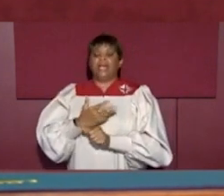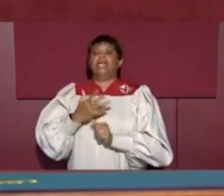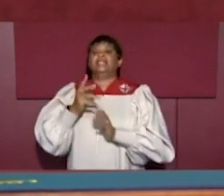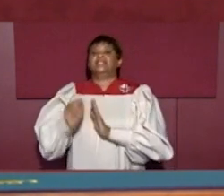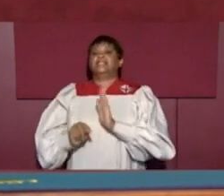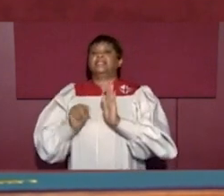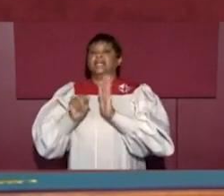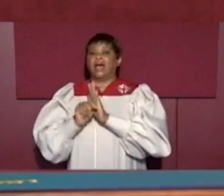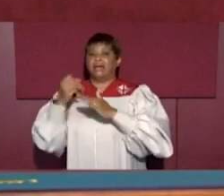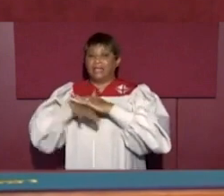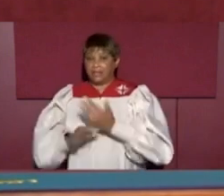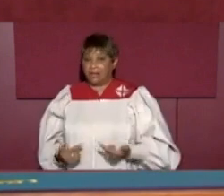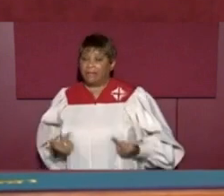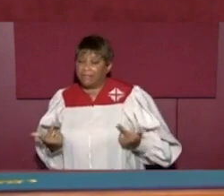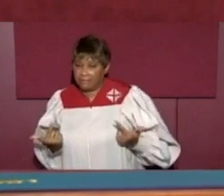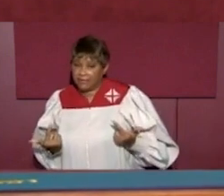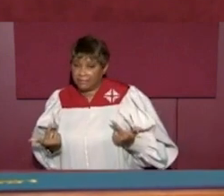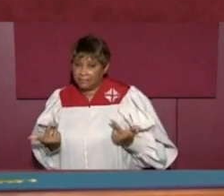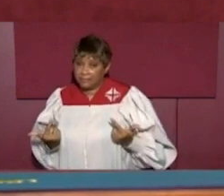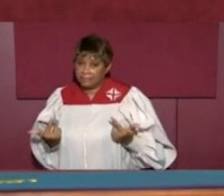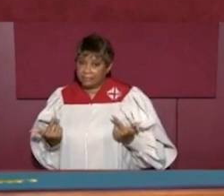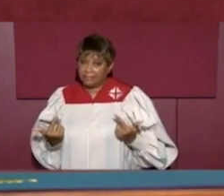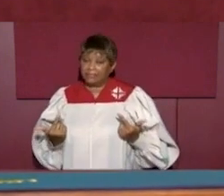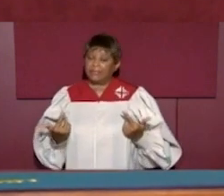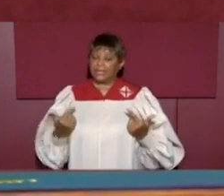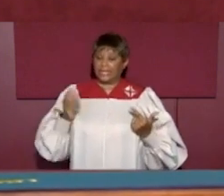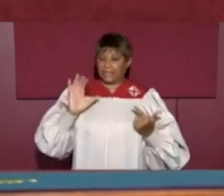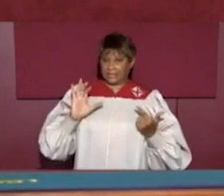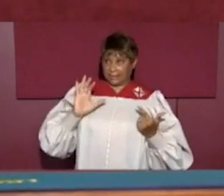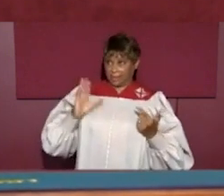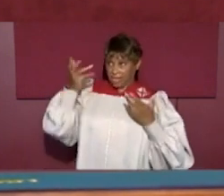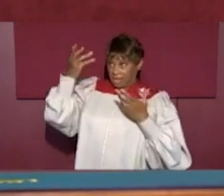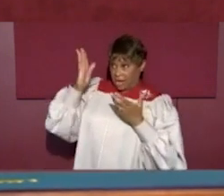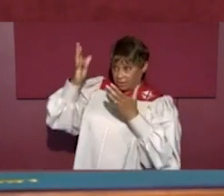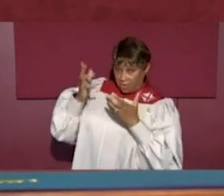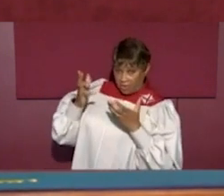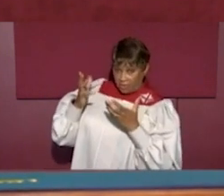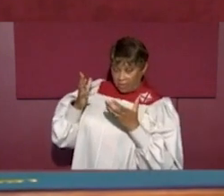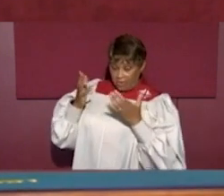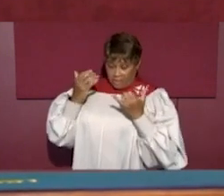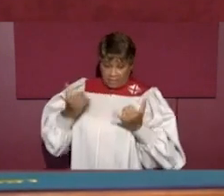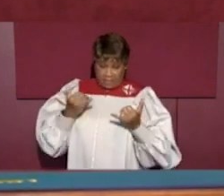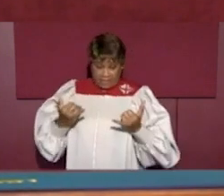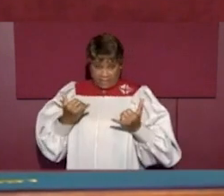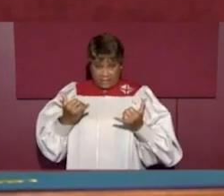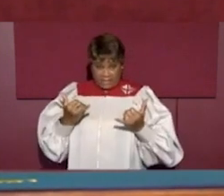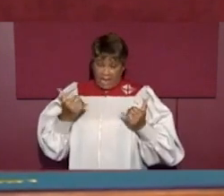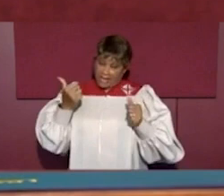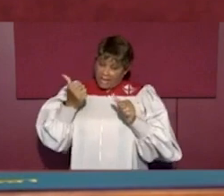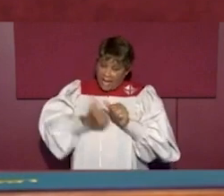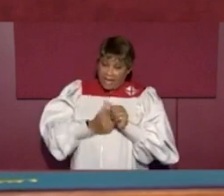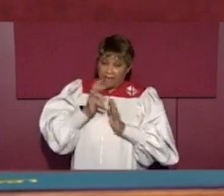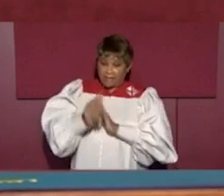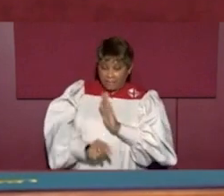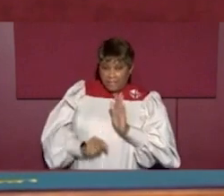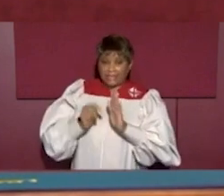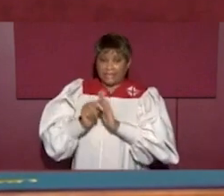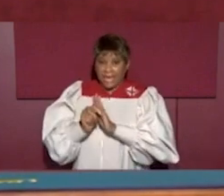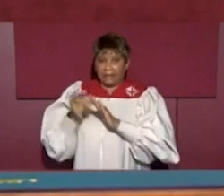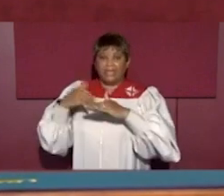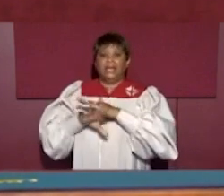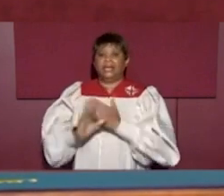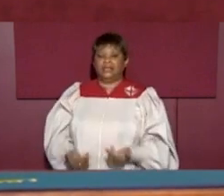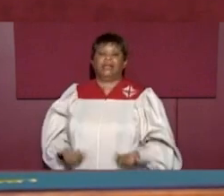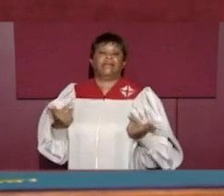of time in your life. That is the will of God for this and every dispensation of